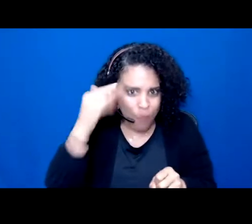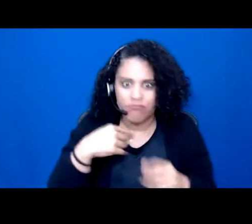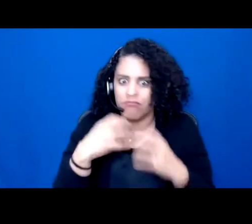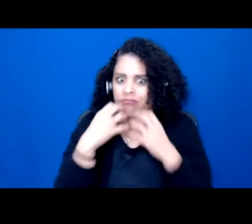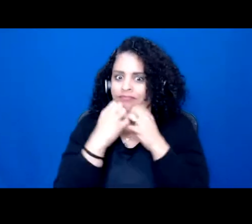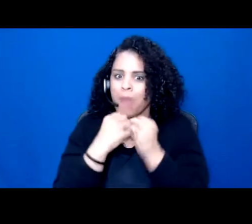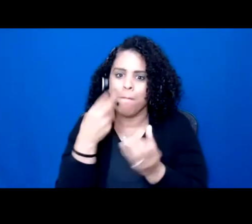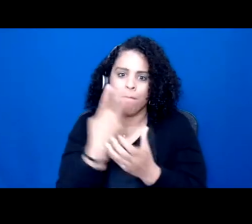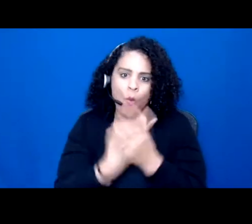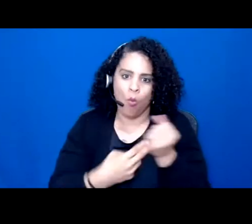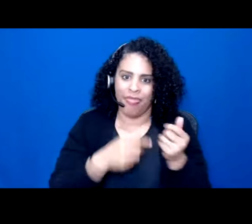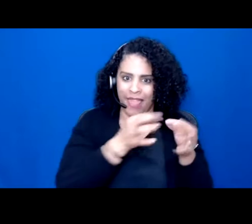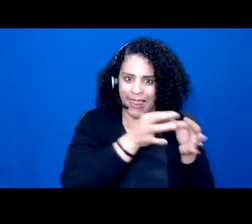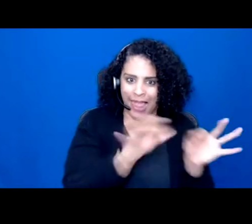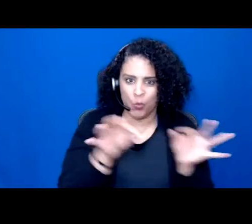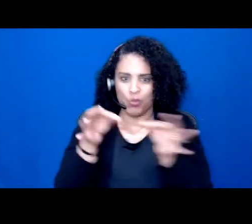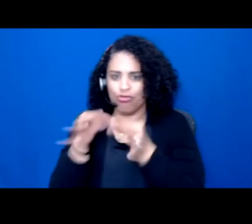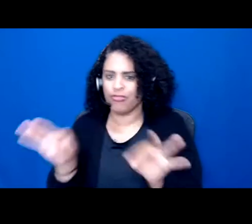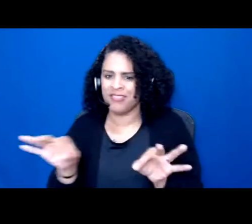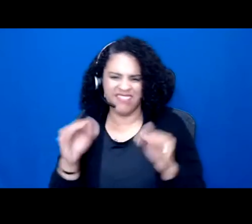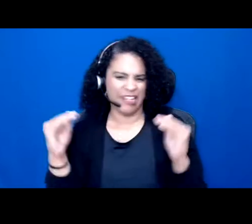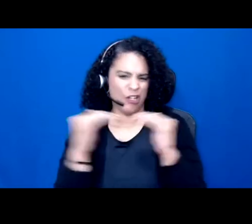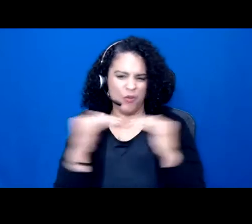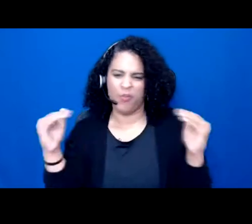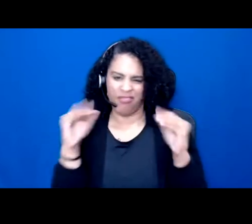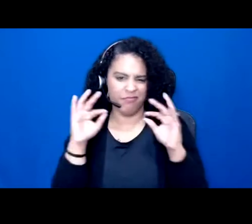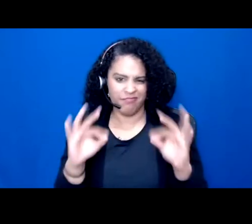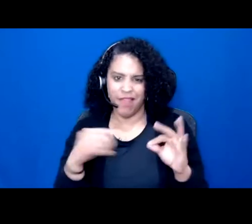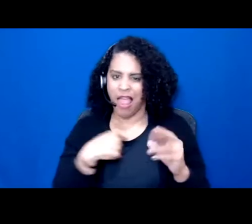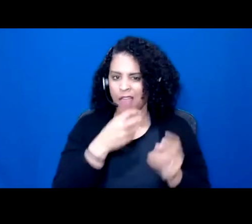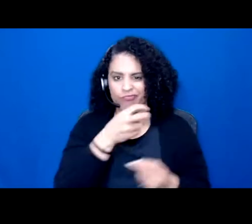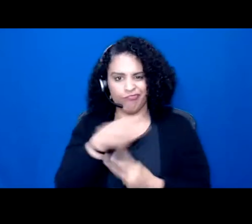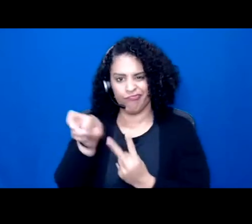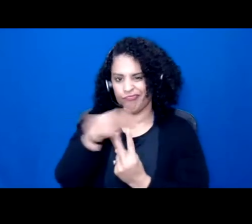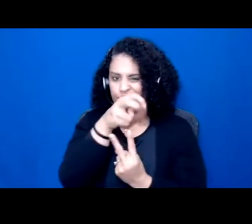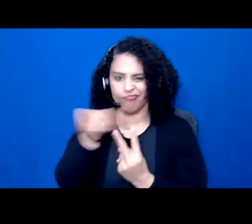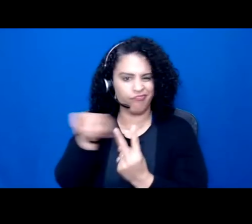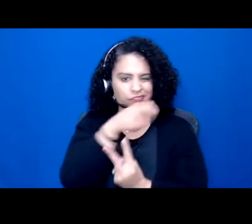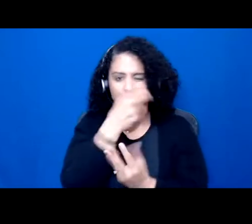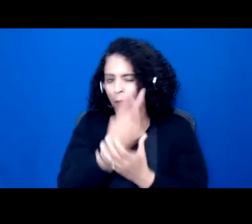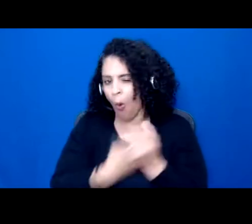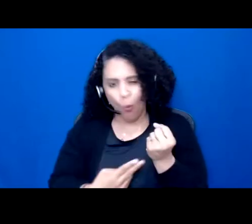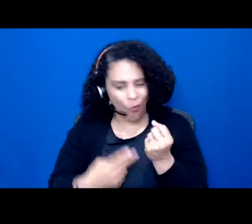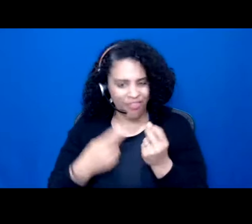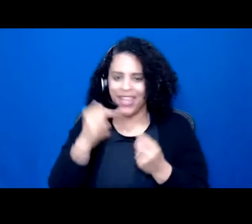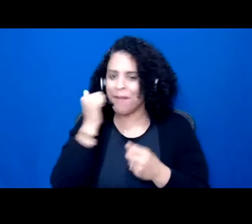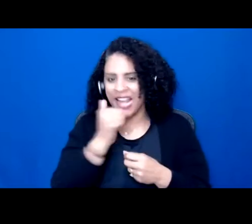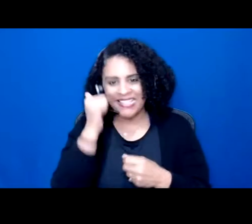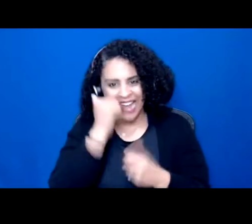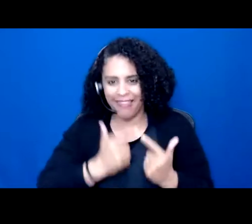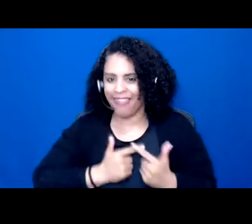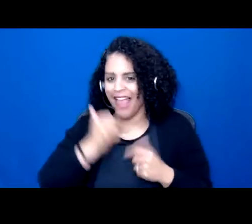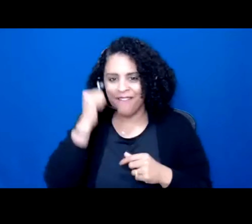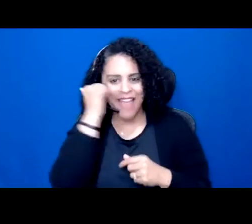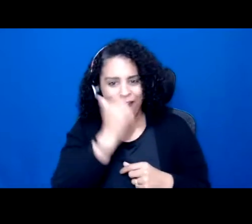both languages perfectly equally. I transition back and forth between them in my daily life on a regular